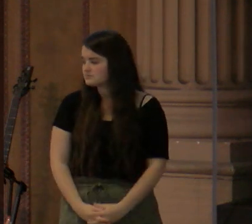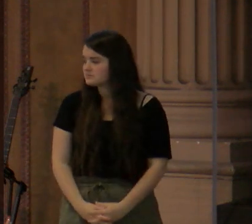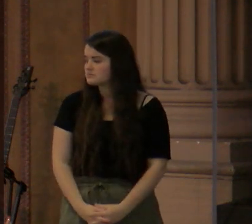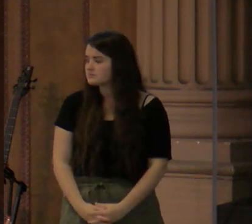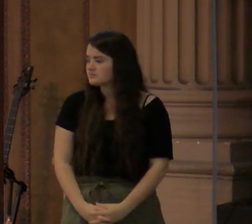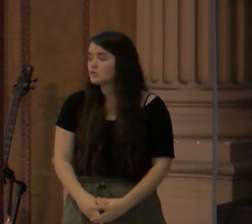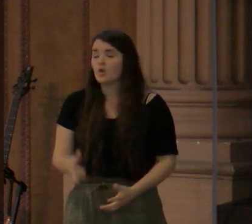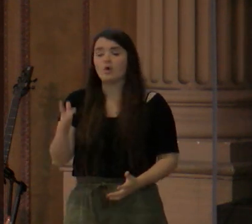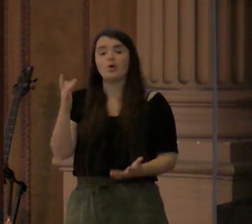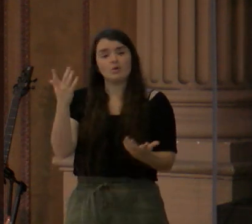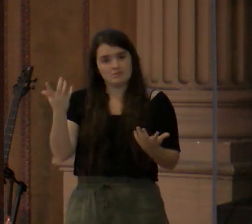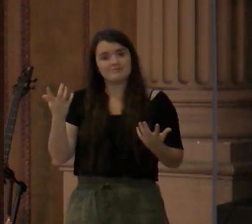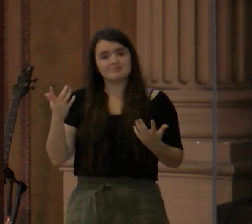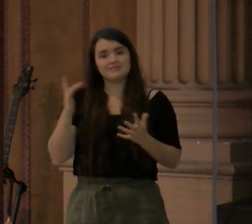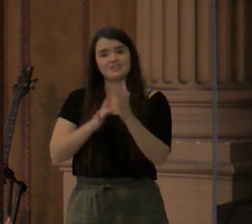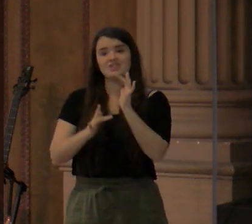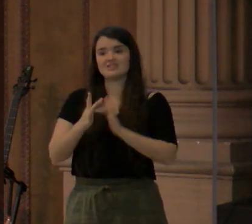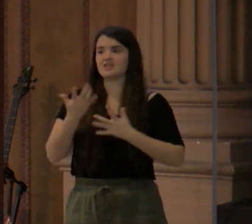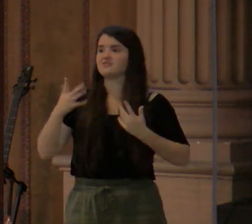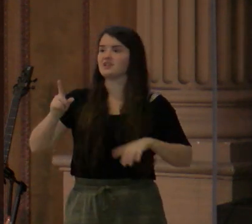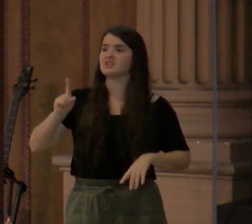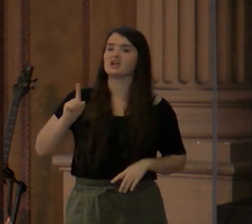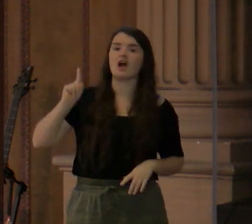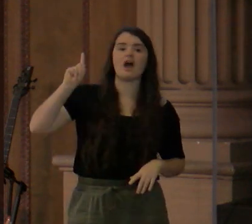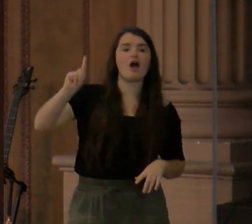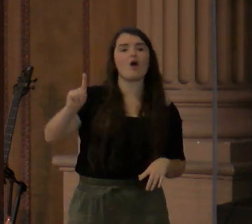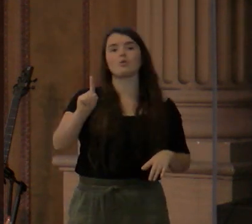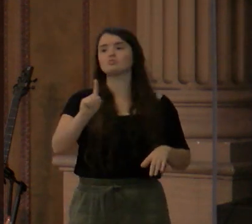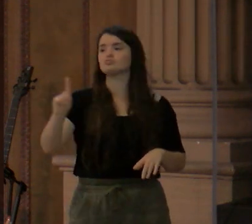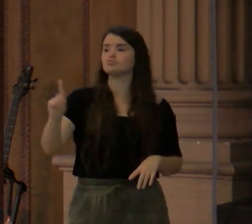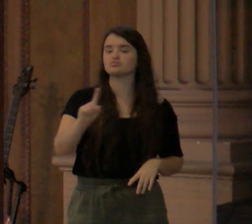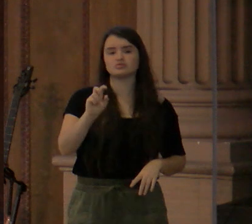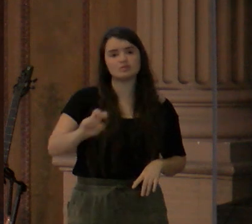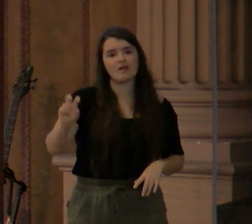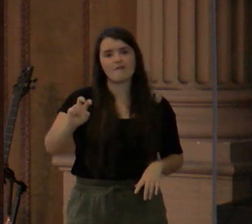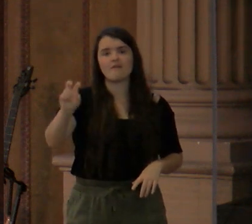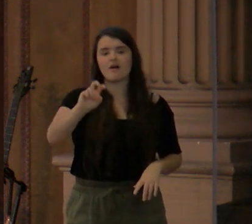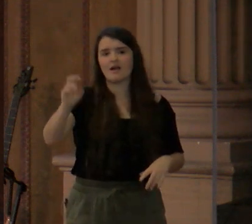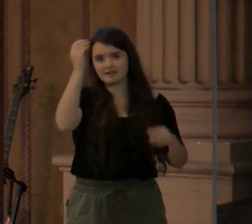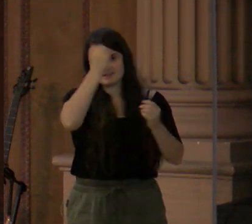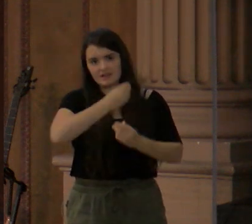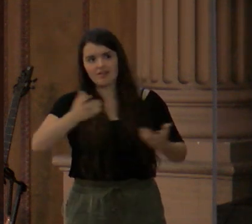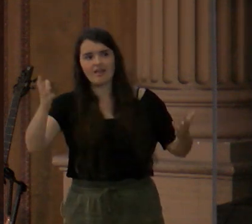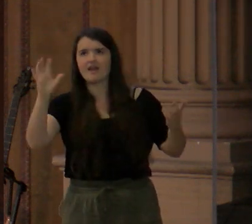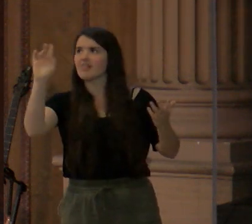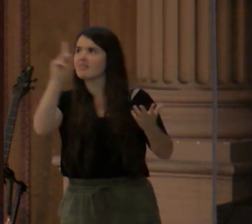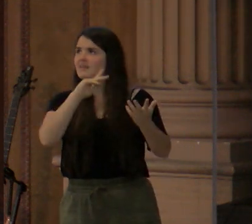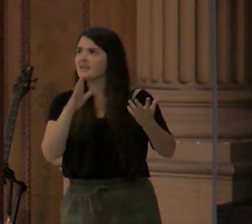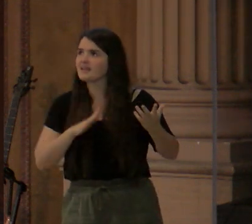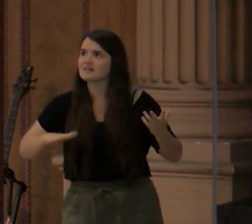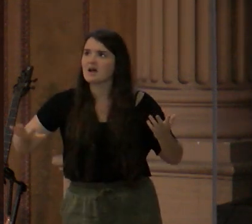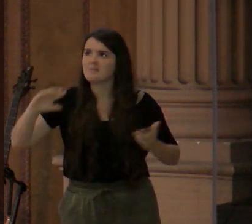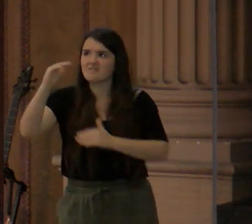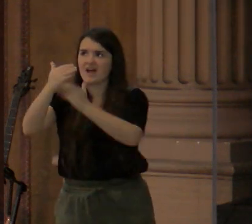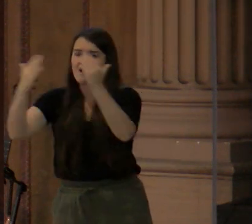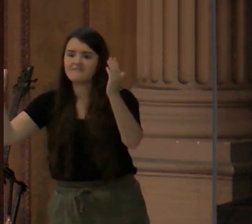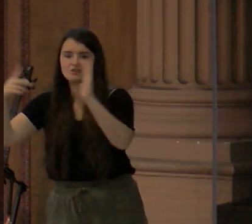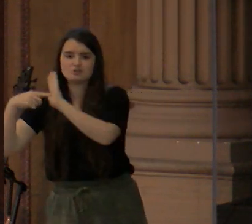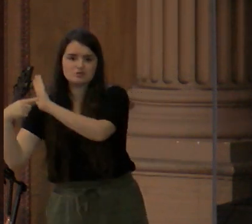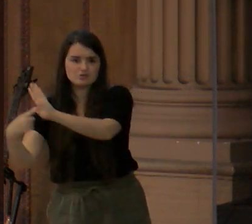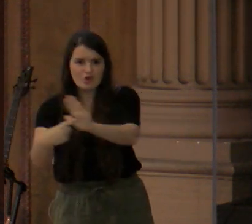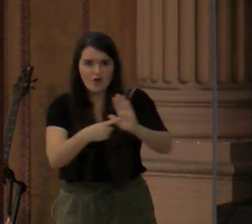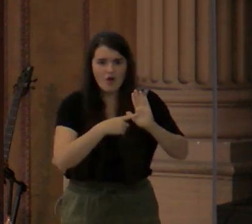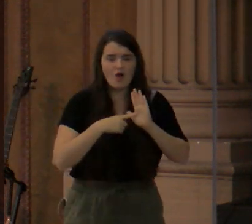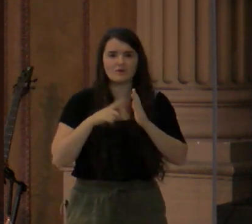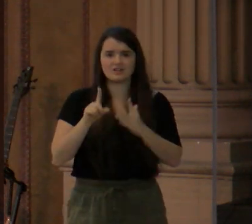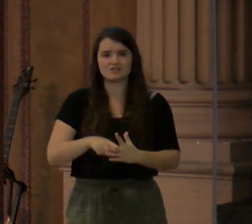of his kingdom, the good news that the king has come, and to show what the kingdom of God is like in heaven, to show that on earth, he starts to do some of the things